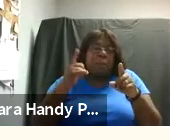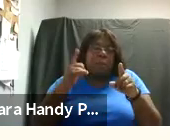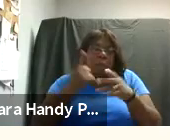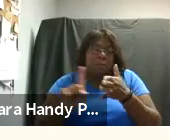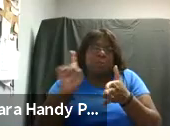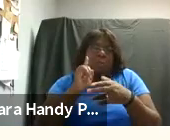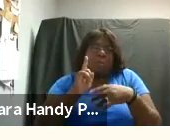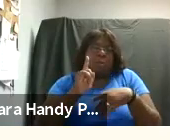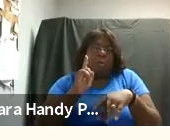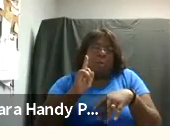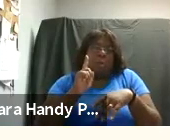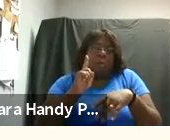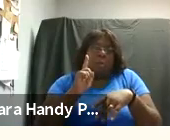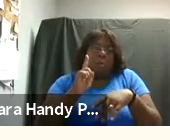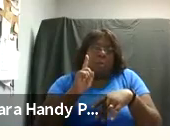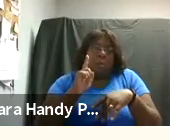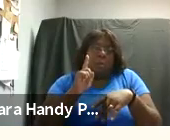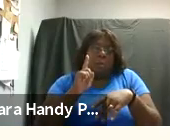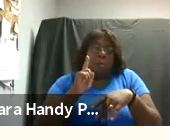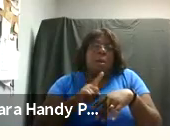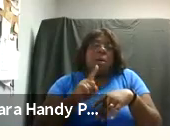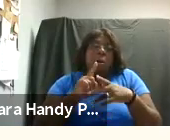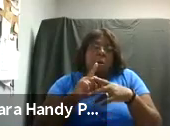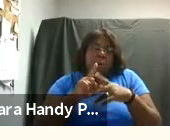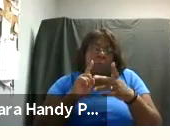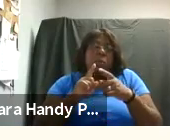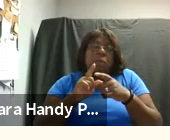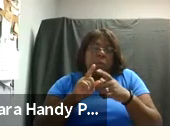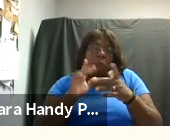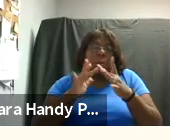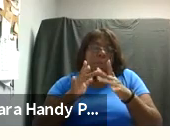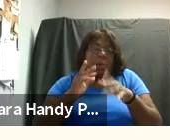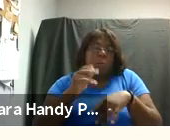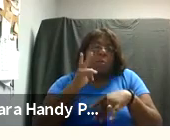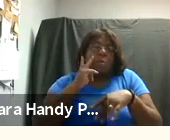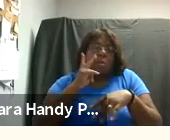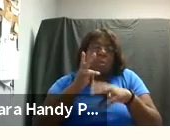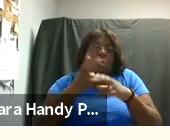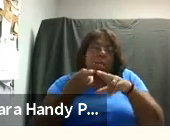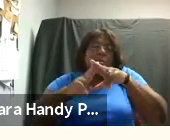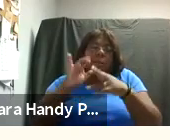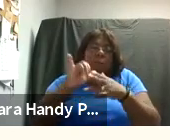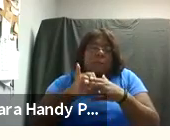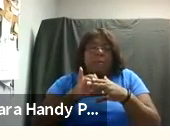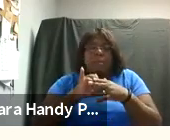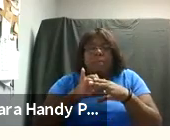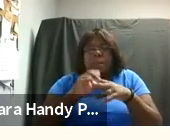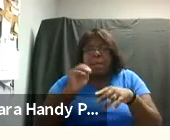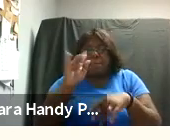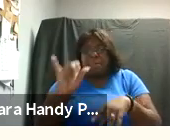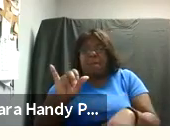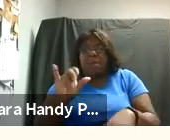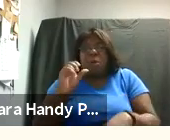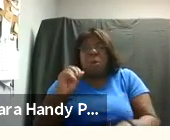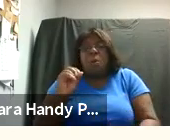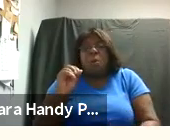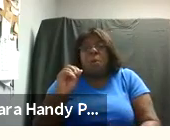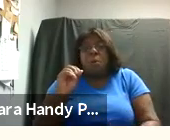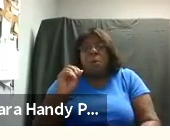on the ESO webinar. We actually are seeing an uptick now where we were back in May.